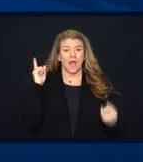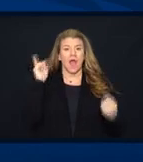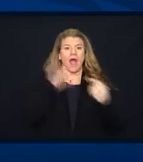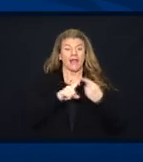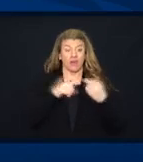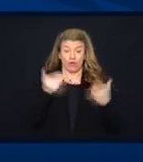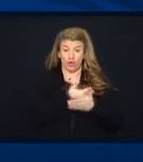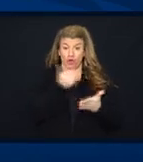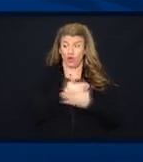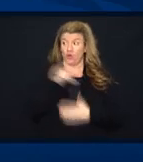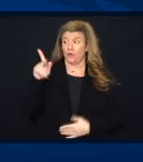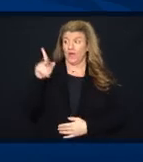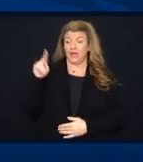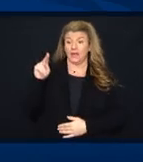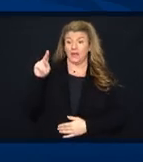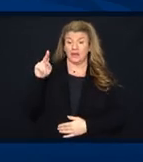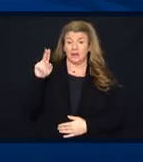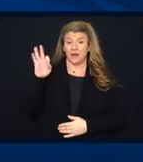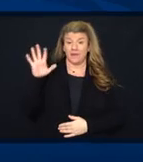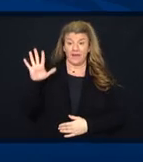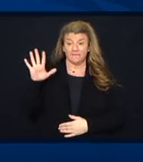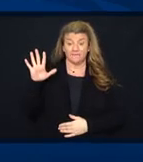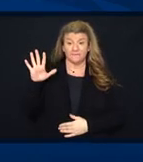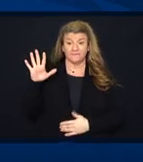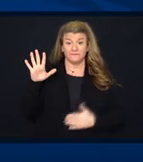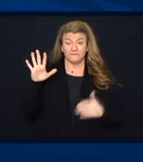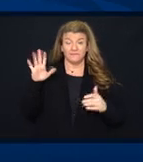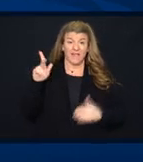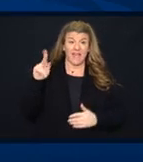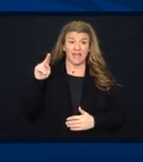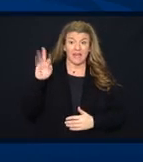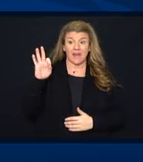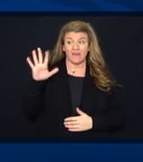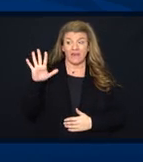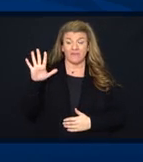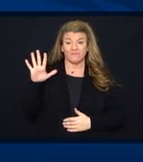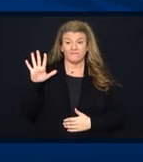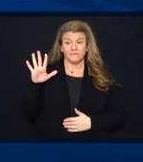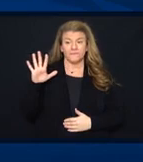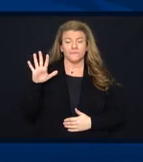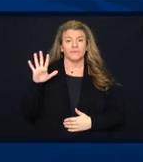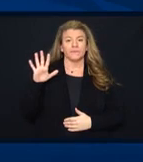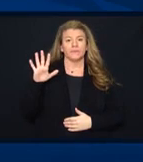new K95 or KN95 mask,